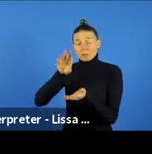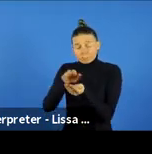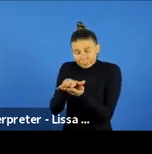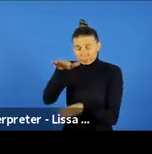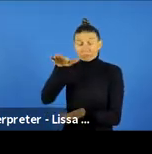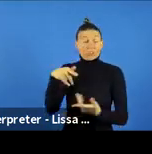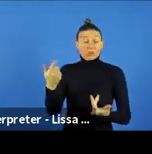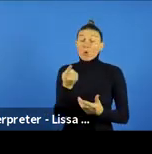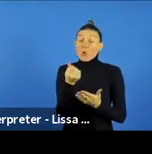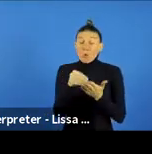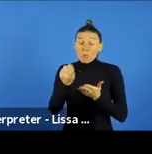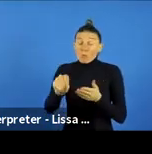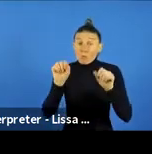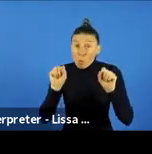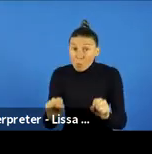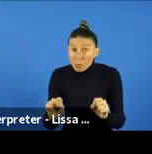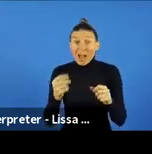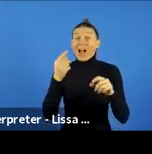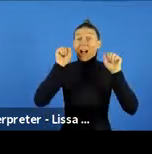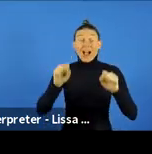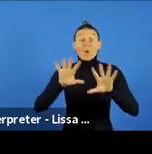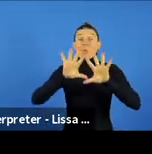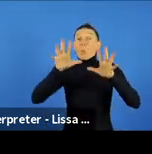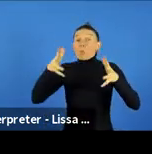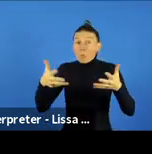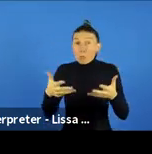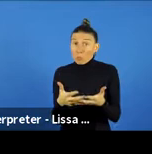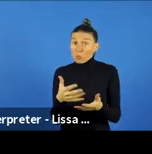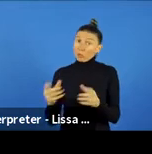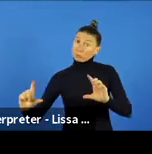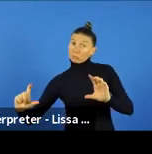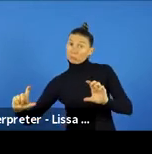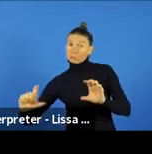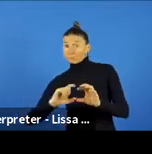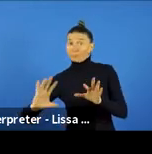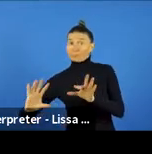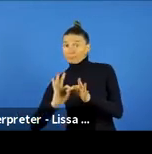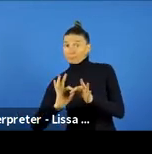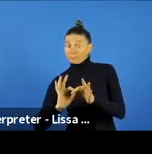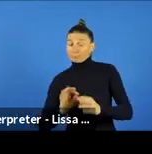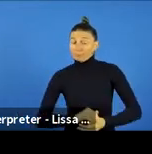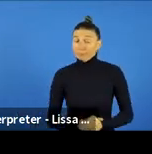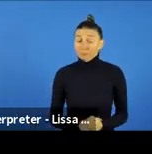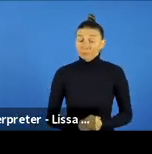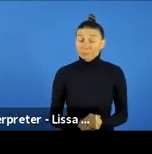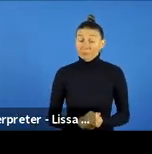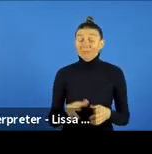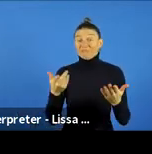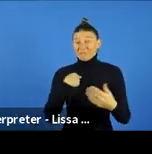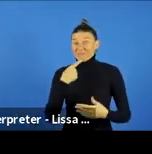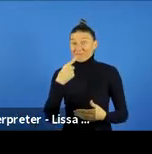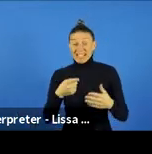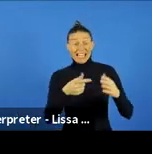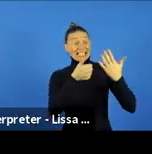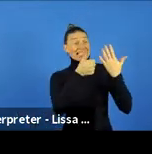and easy to produce all over the world. As I mentioned, the fashion employs 1 of 6